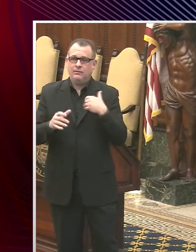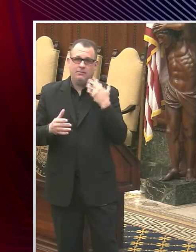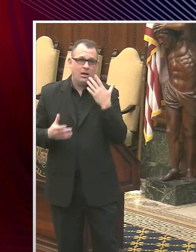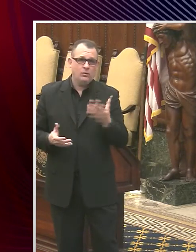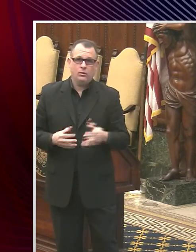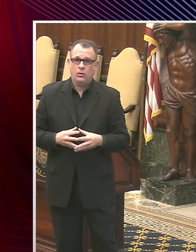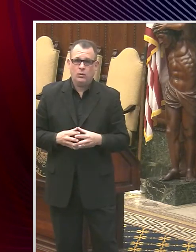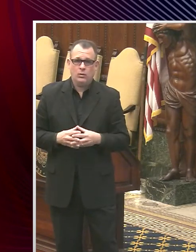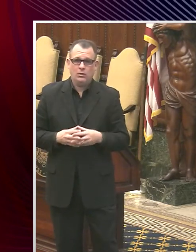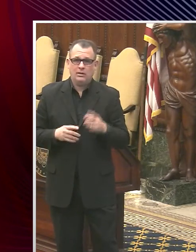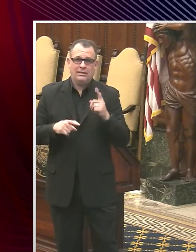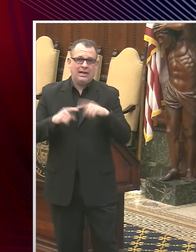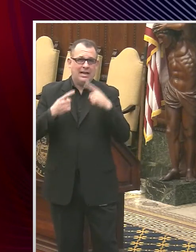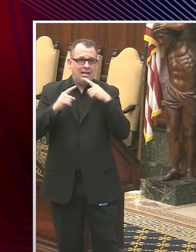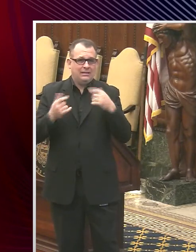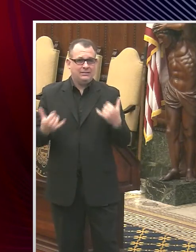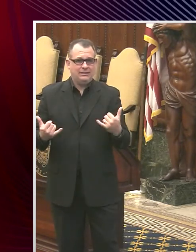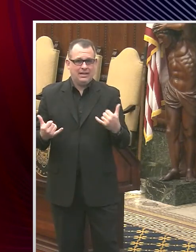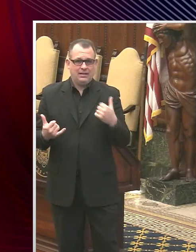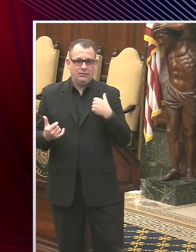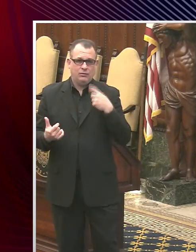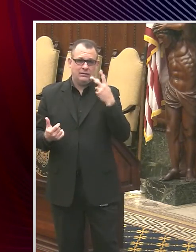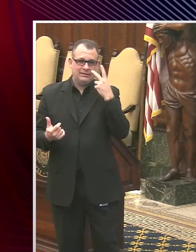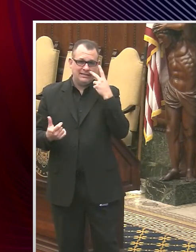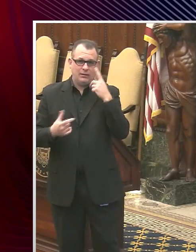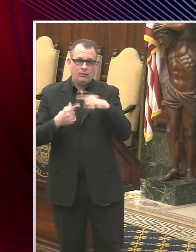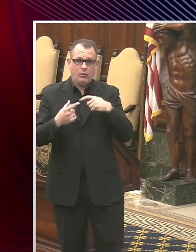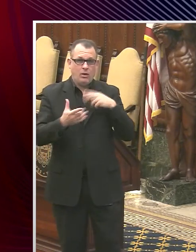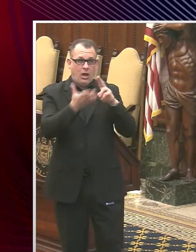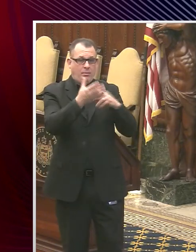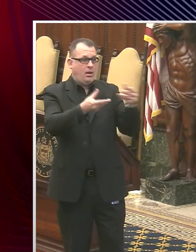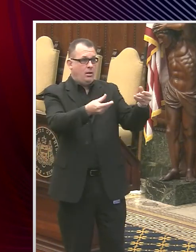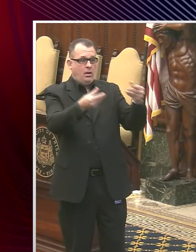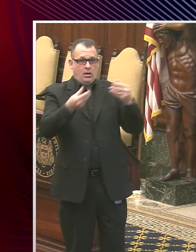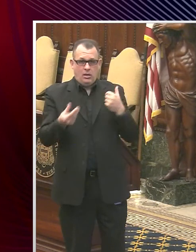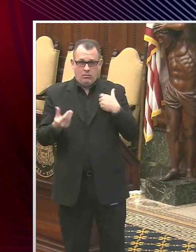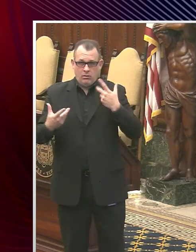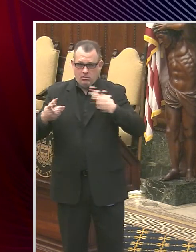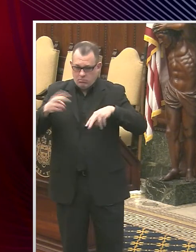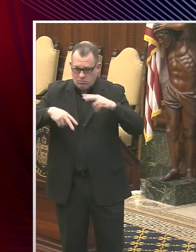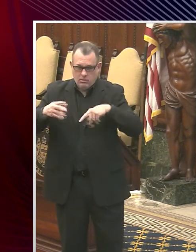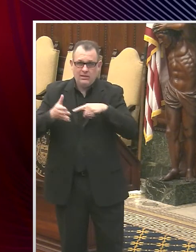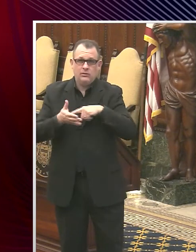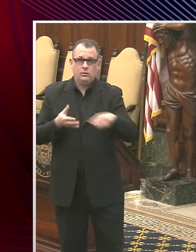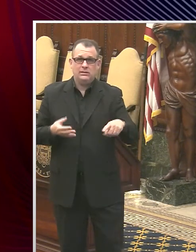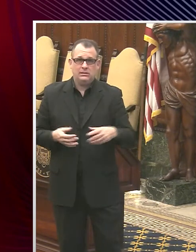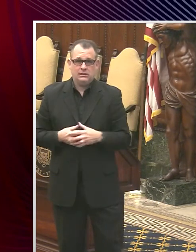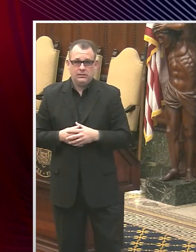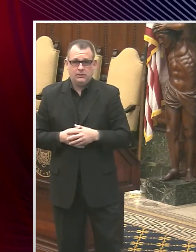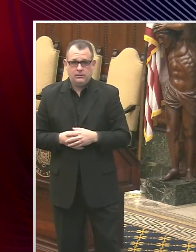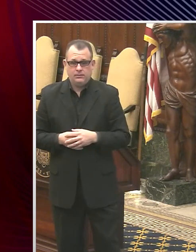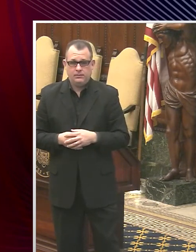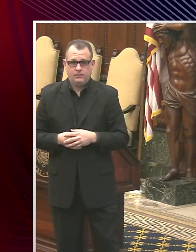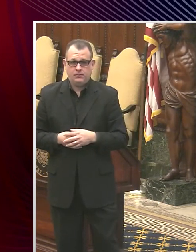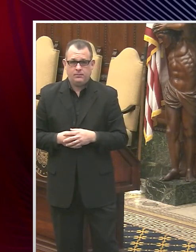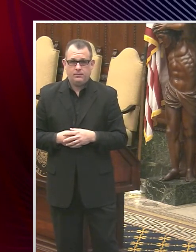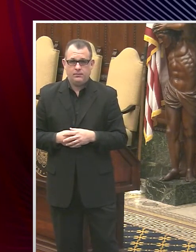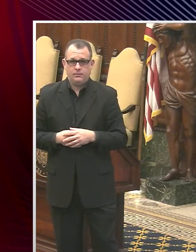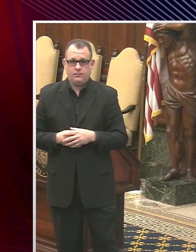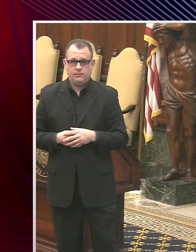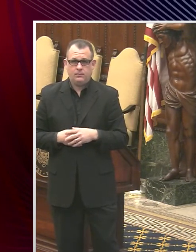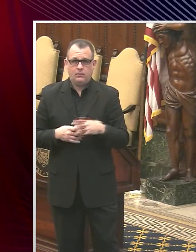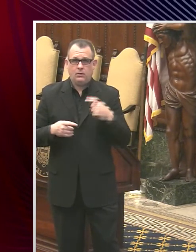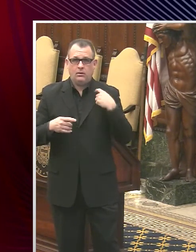announce that just yet until we see the applications that come in. Estimamos, Brian, de que el proceso de revisión de estas solicitudes nos tome de